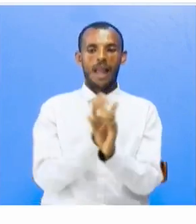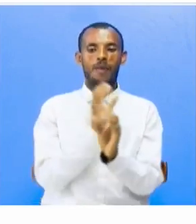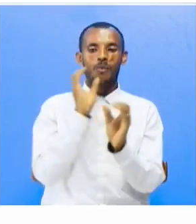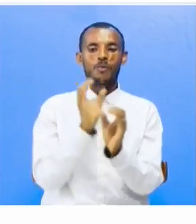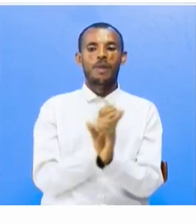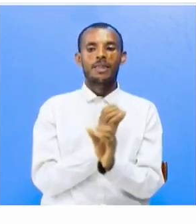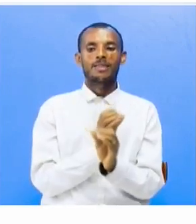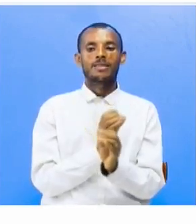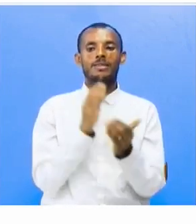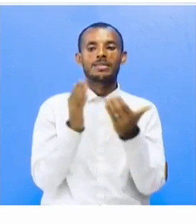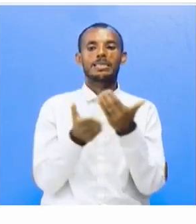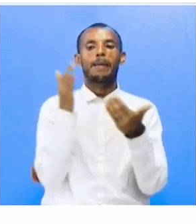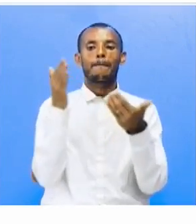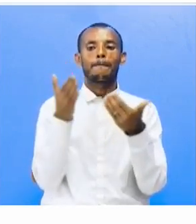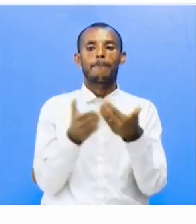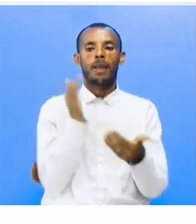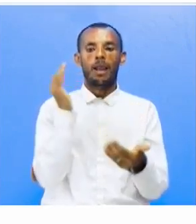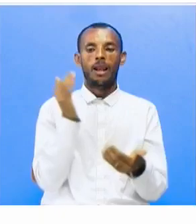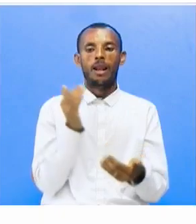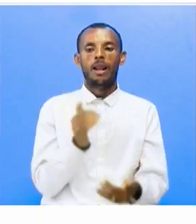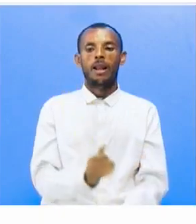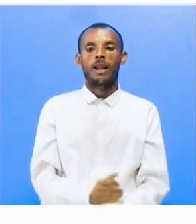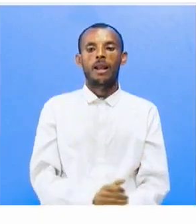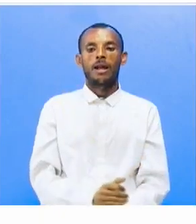the simple